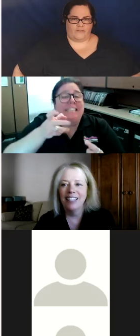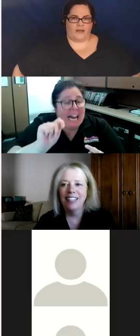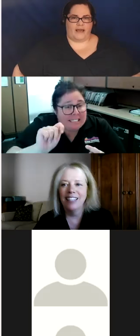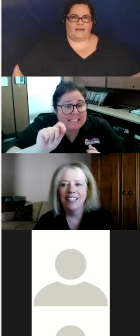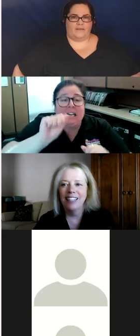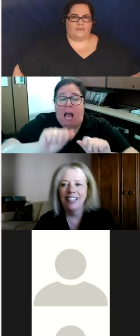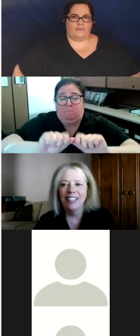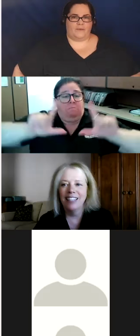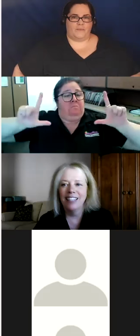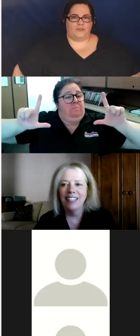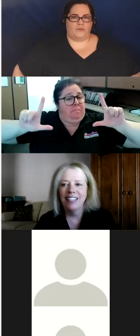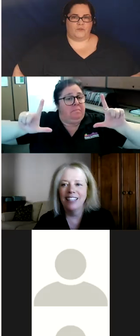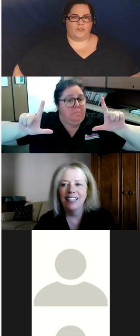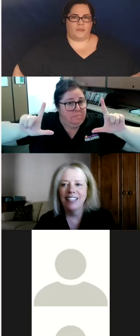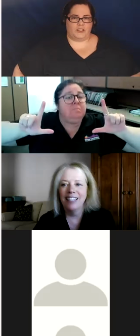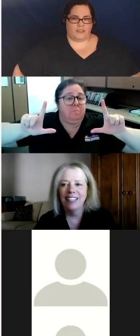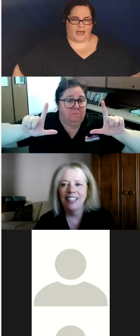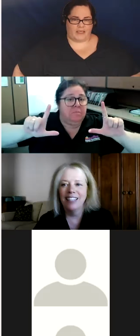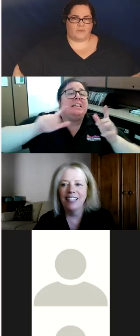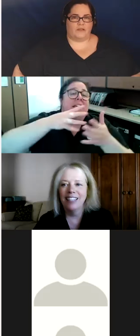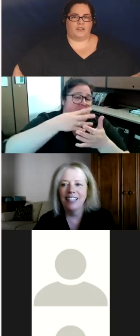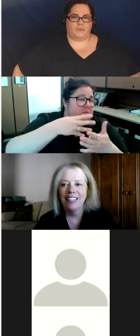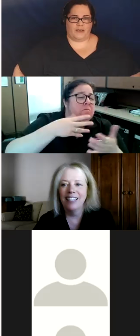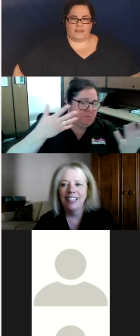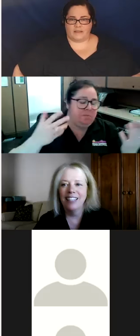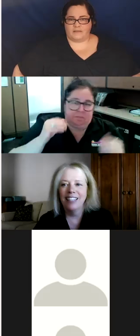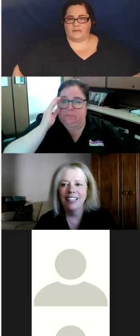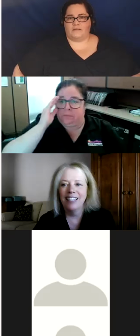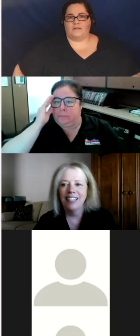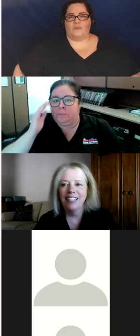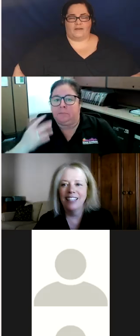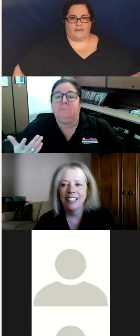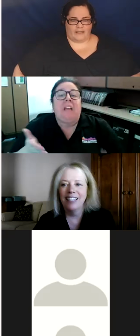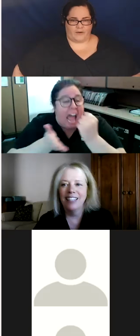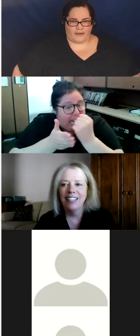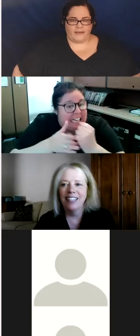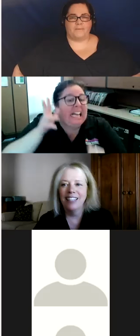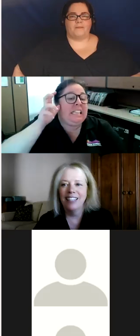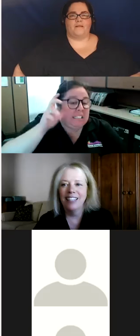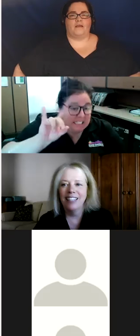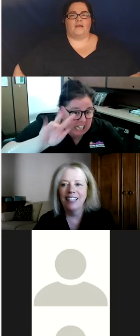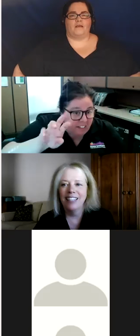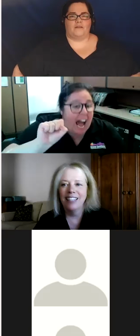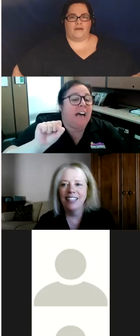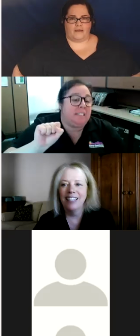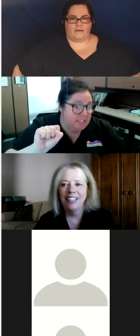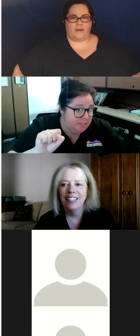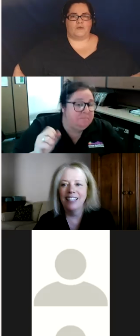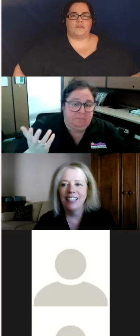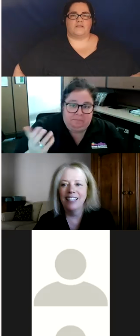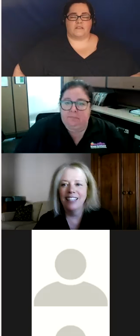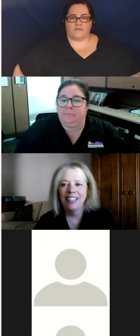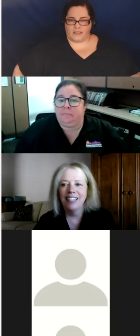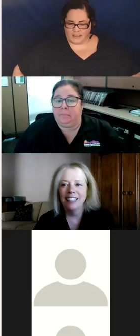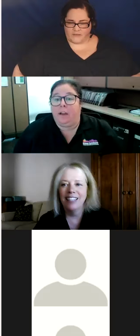Some deafblind people do use speech to text with large print. You might encounter that. They might